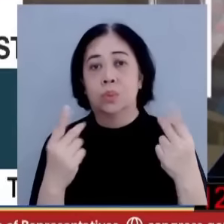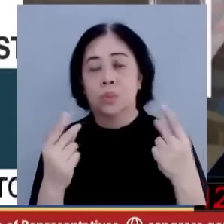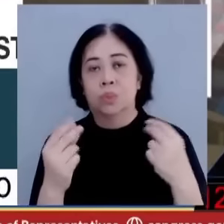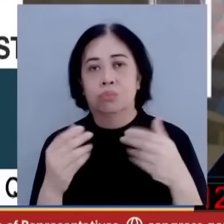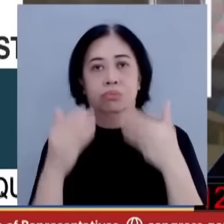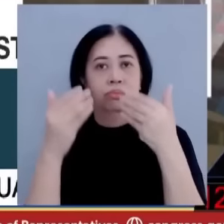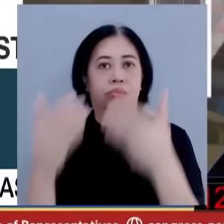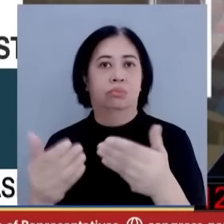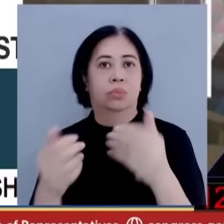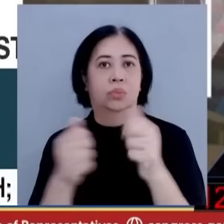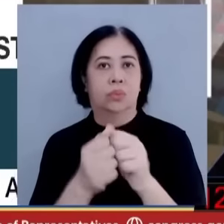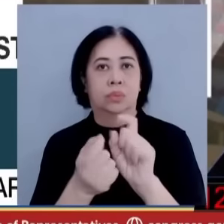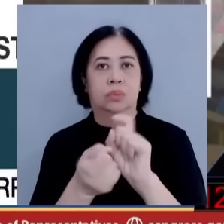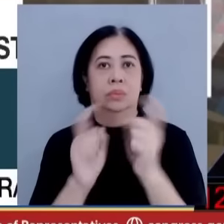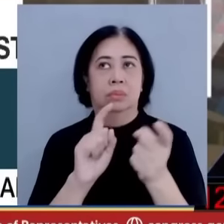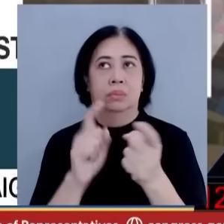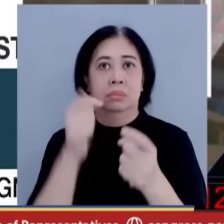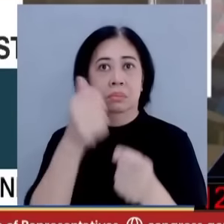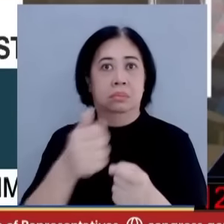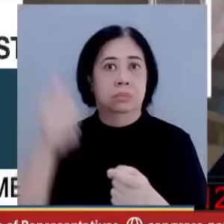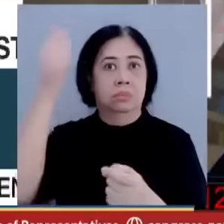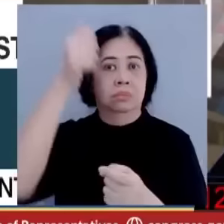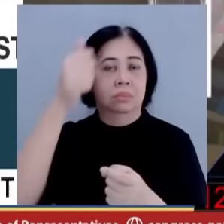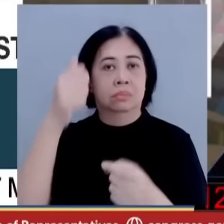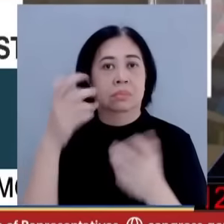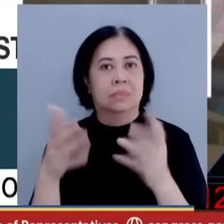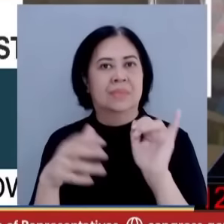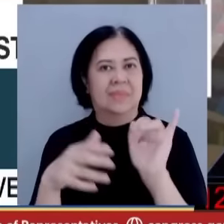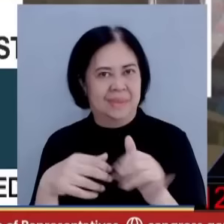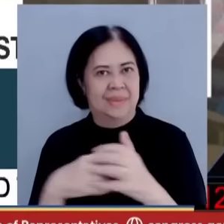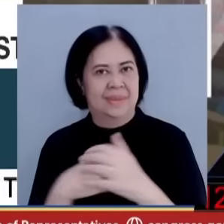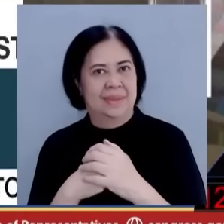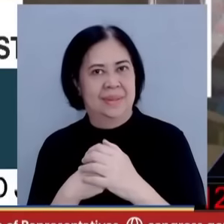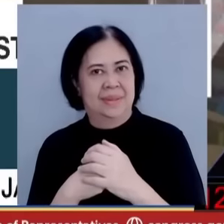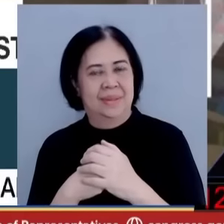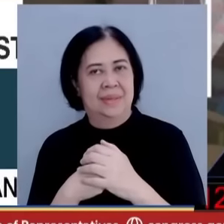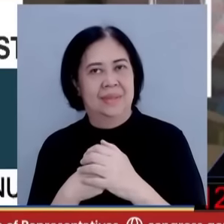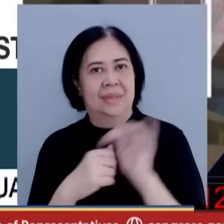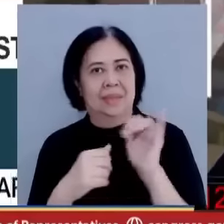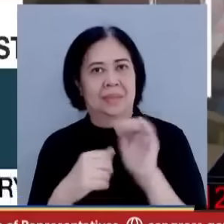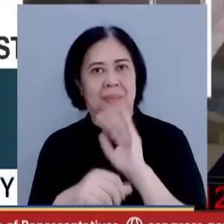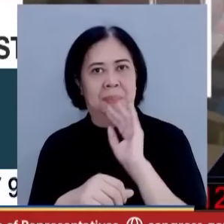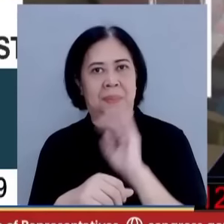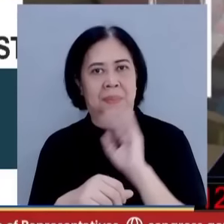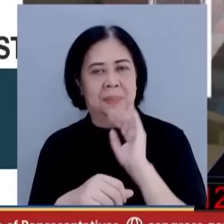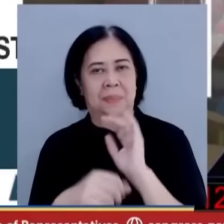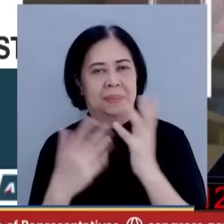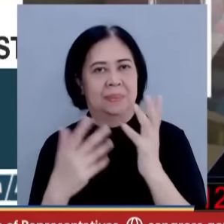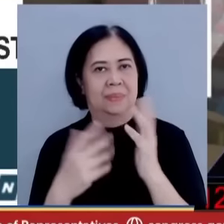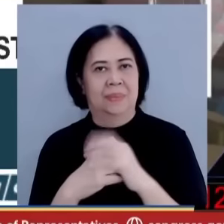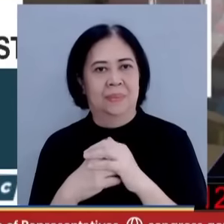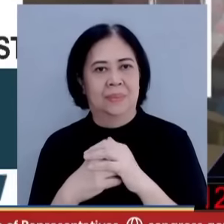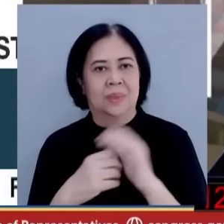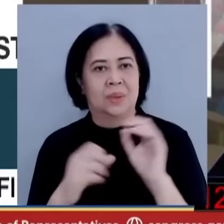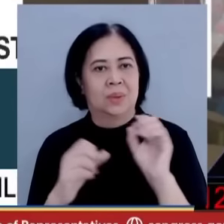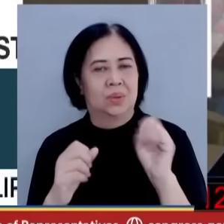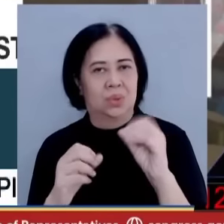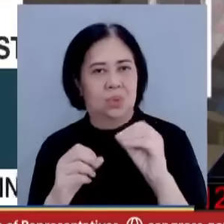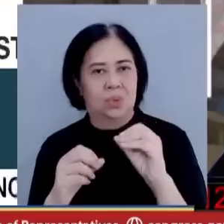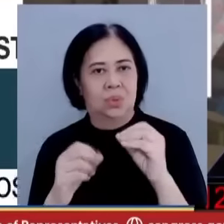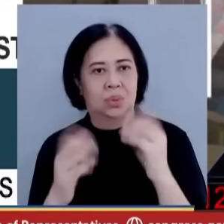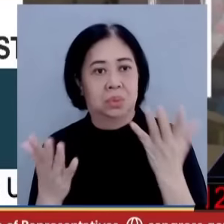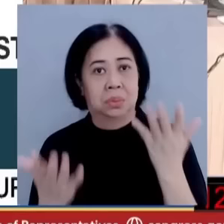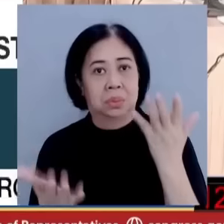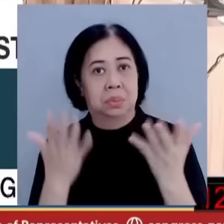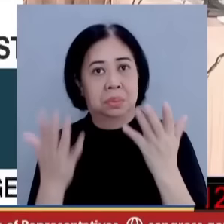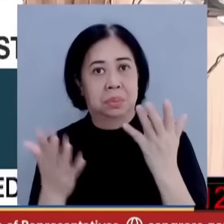with the change of leadership. So yun nga yung nakaka-disappoint dito, eh, no? So it could be